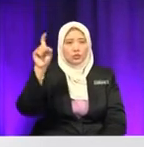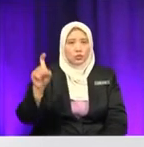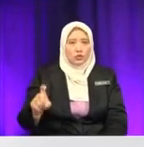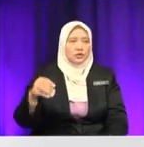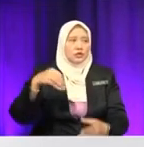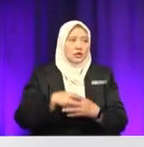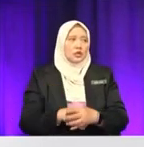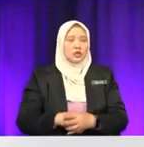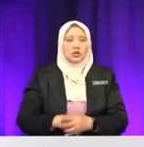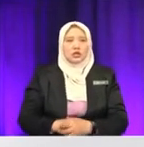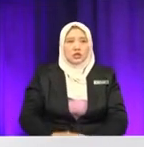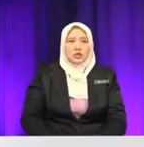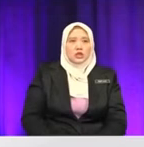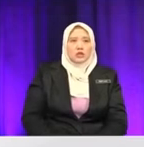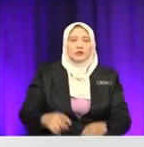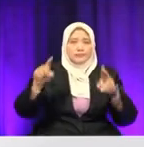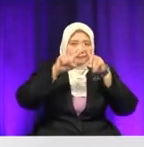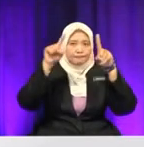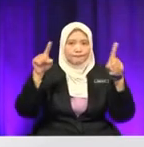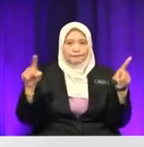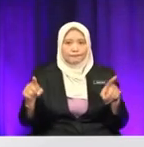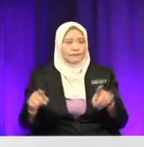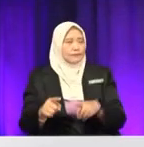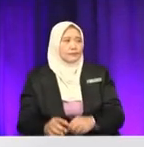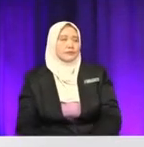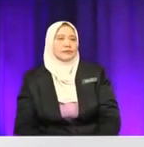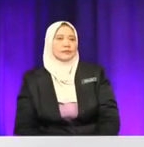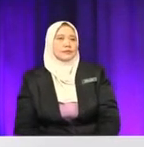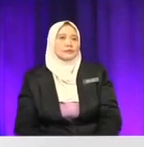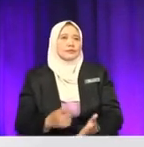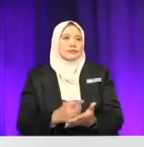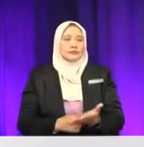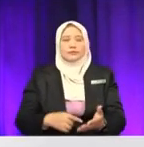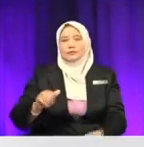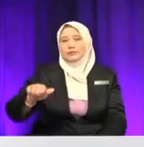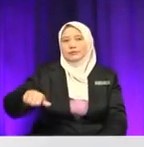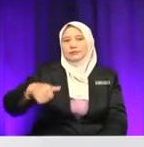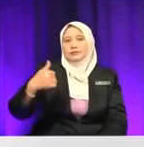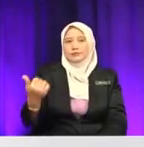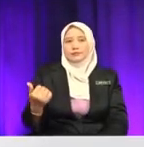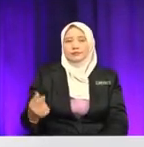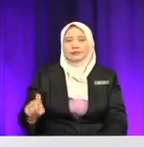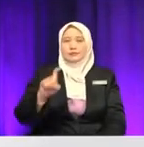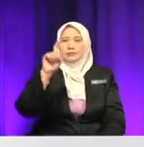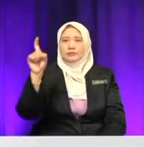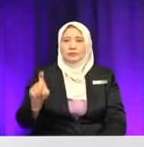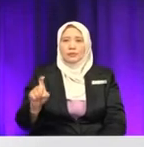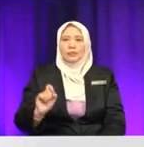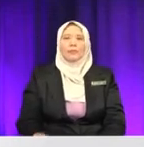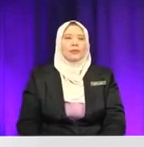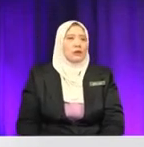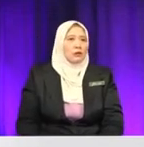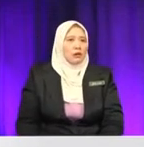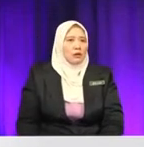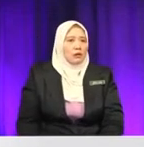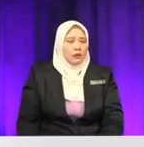I said earlier. So, who wants to give it a shot? What will be the best question on the situation, getting ourselves fit and healthy?